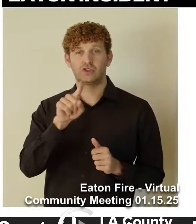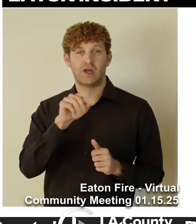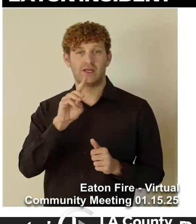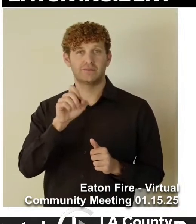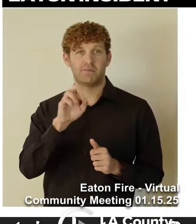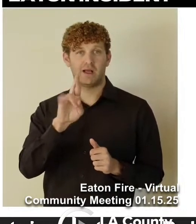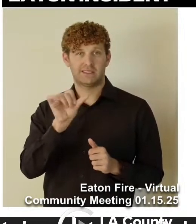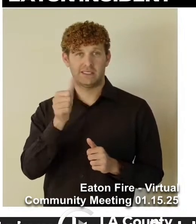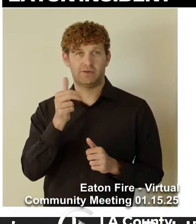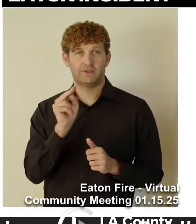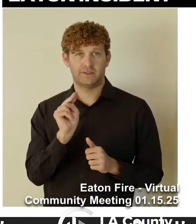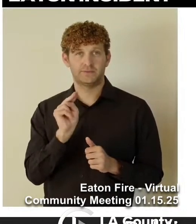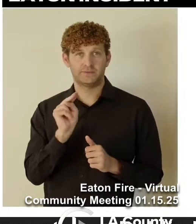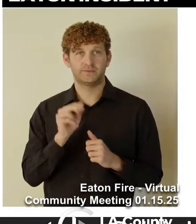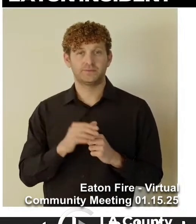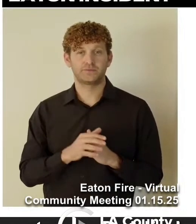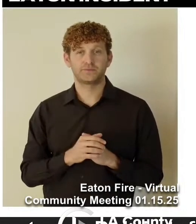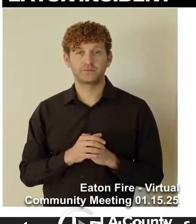District.